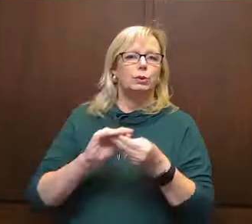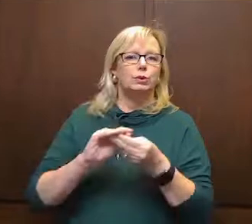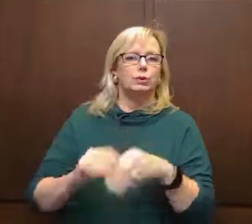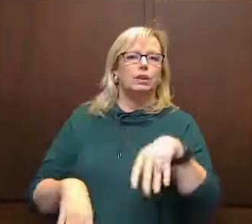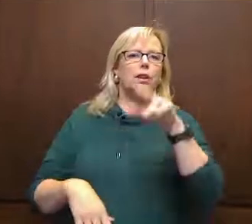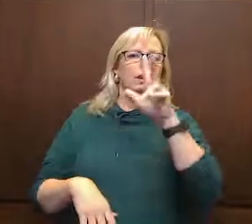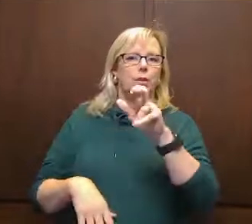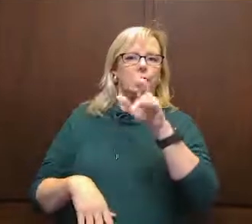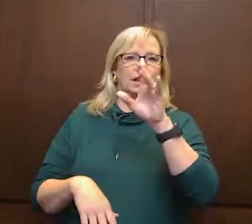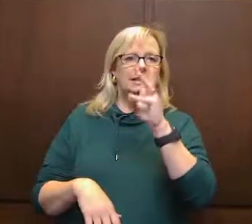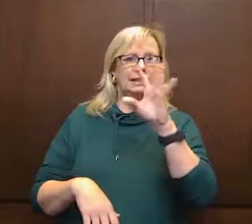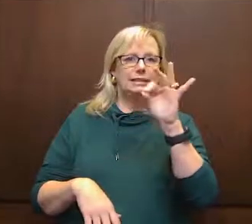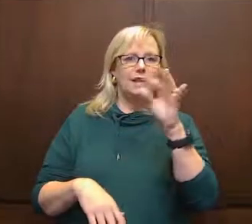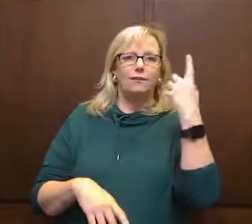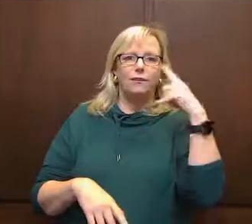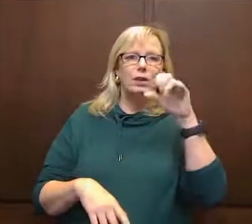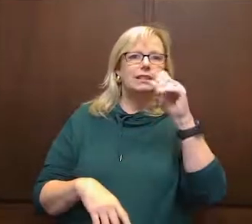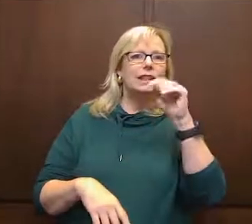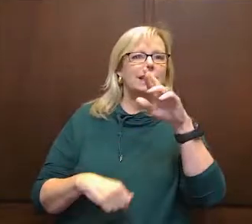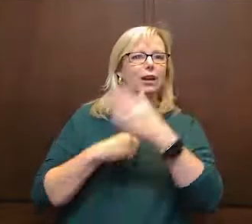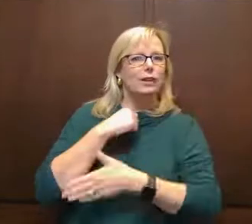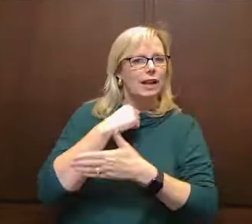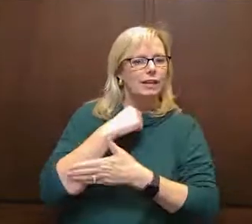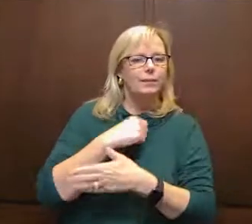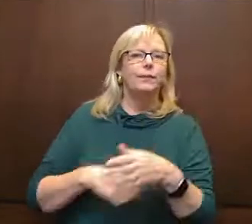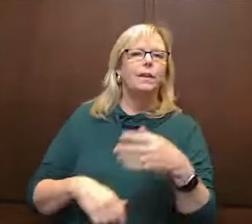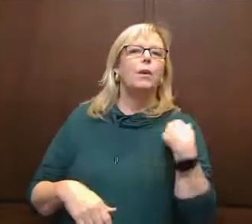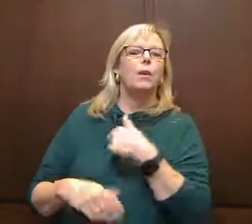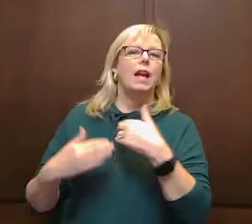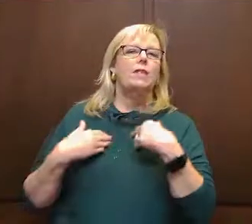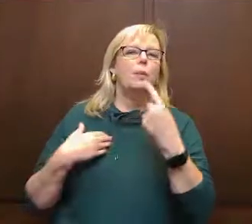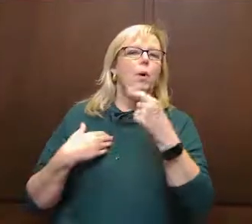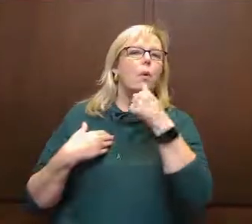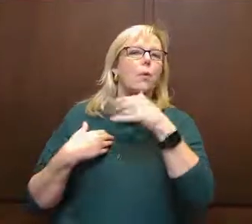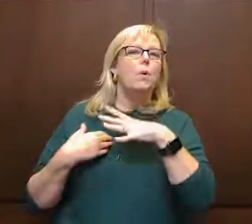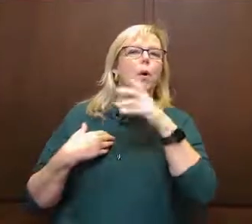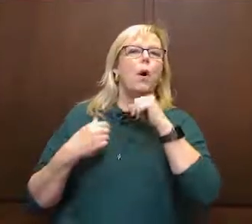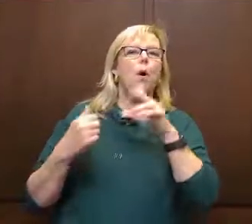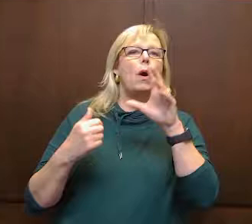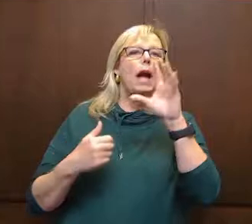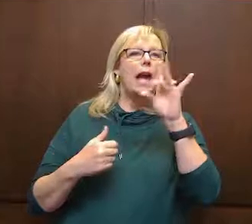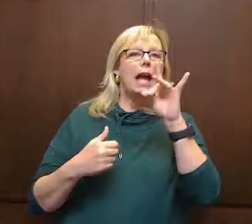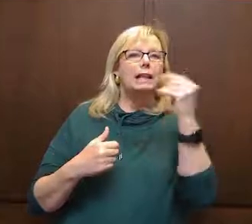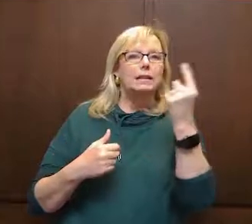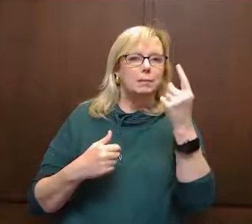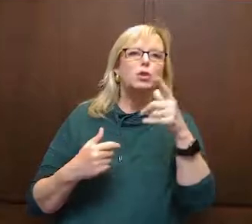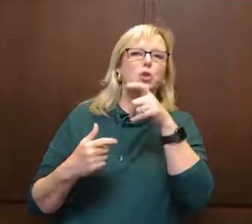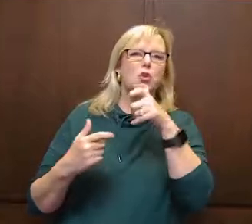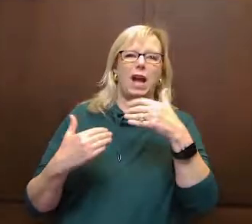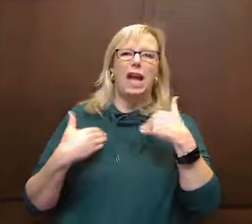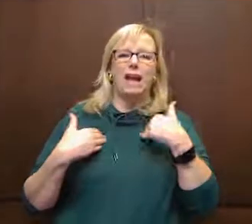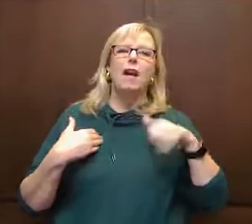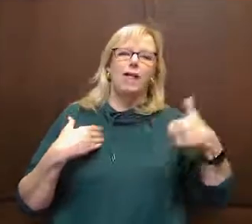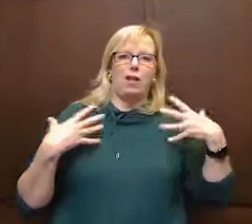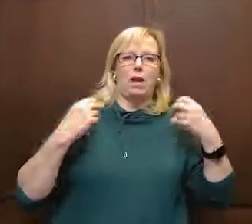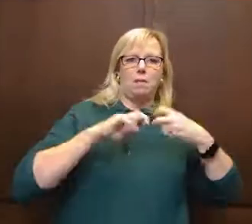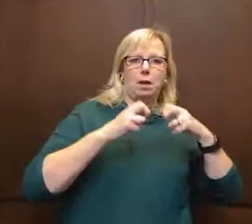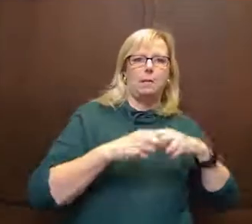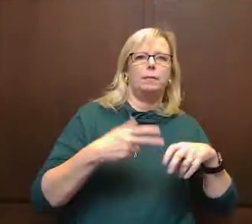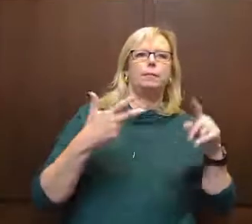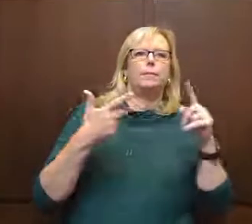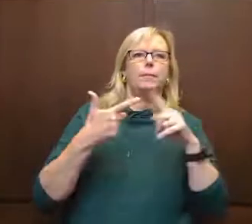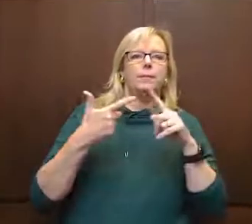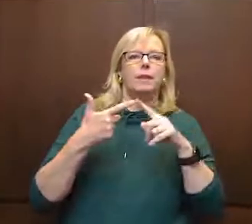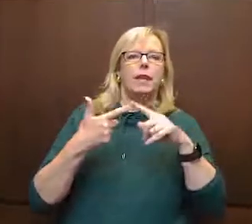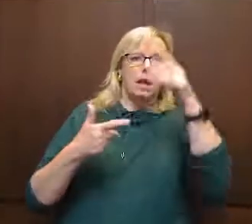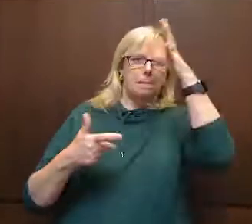to 369. We had 1 female in her 80s who had underlying health conditions and a male